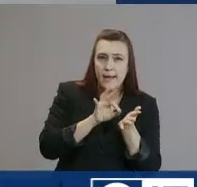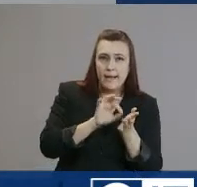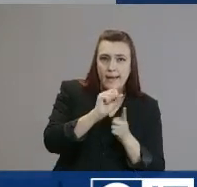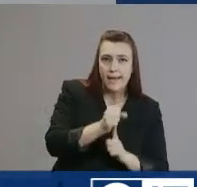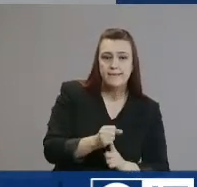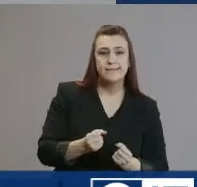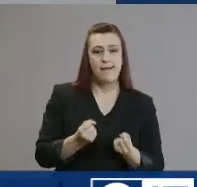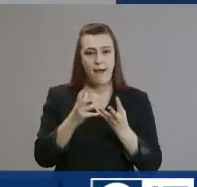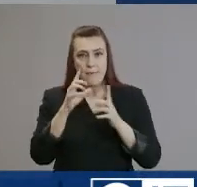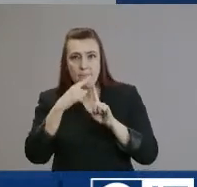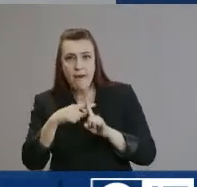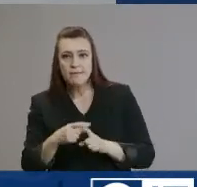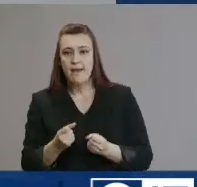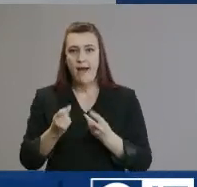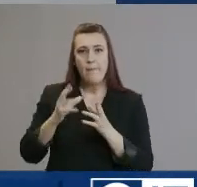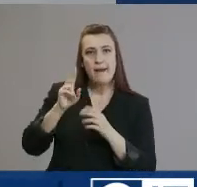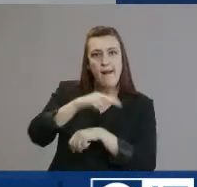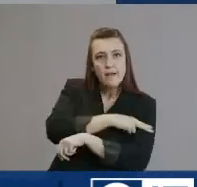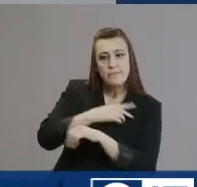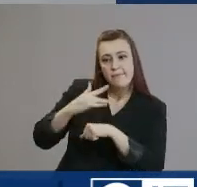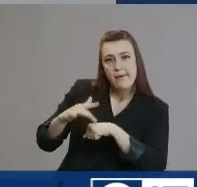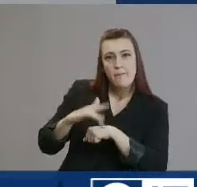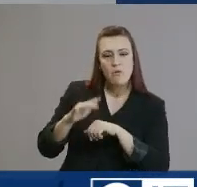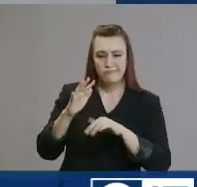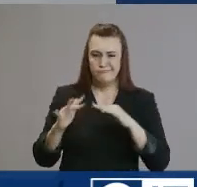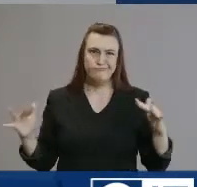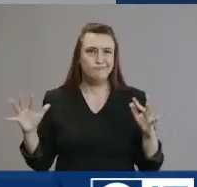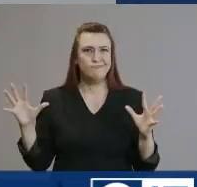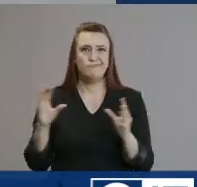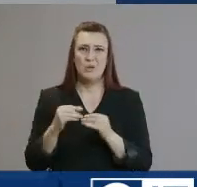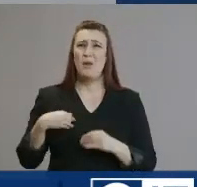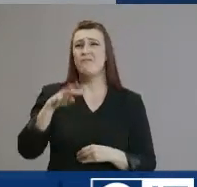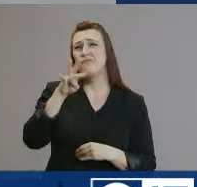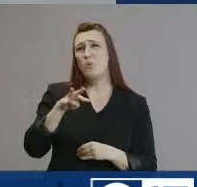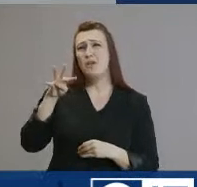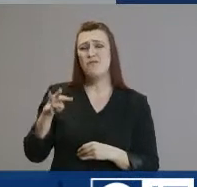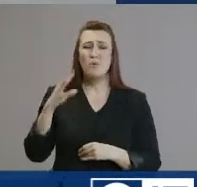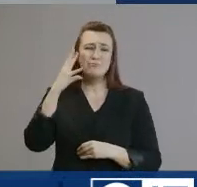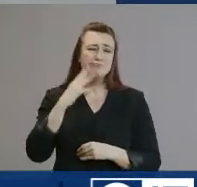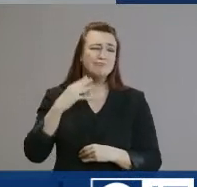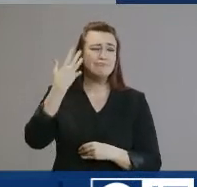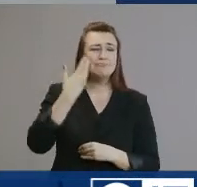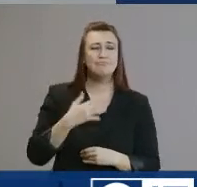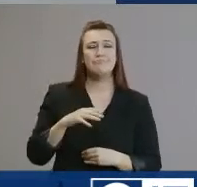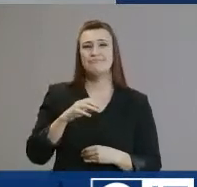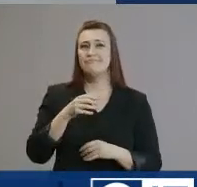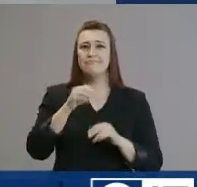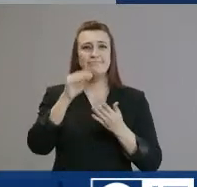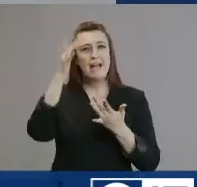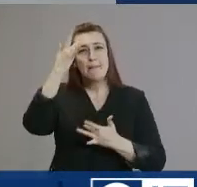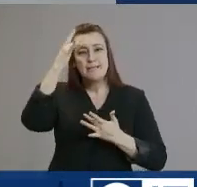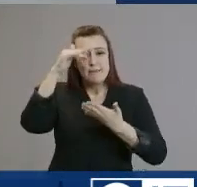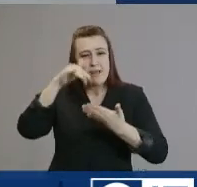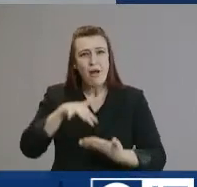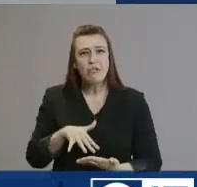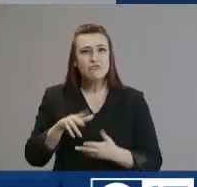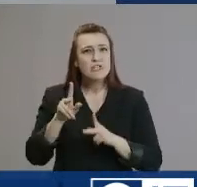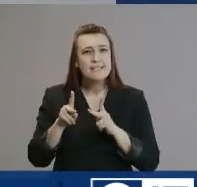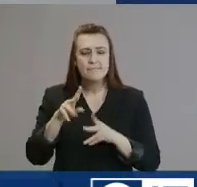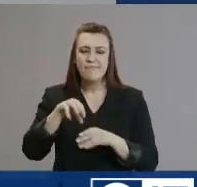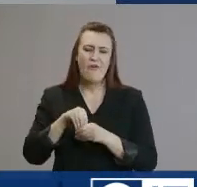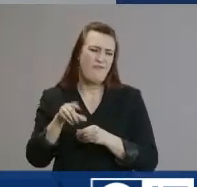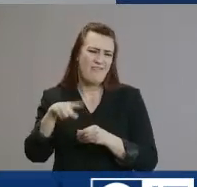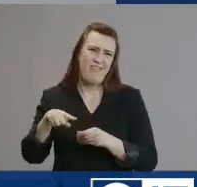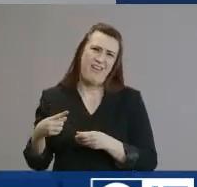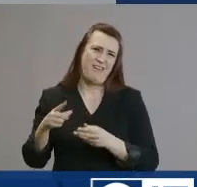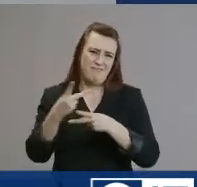44 experienced epidemiologists tracking the data in real time, the number of cases, and measuring